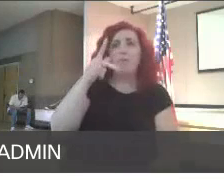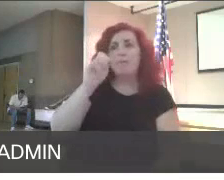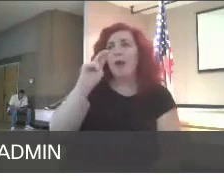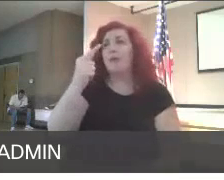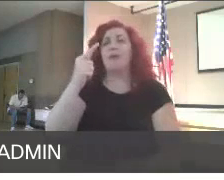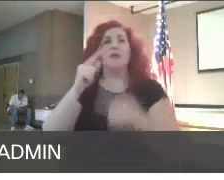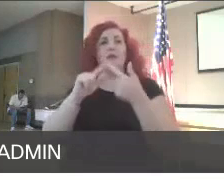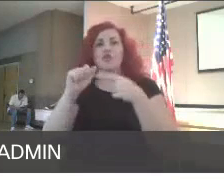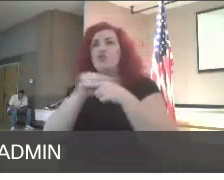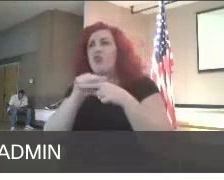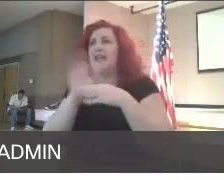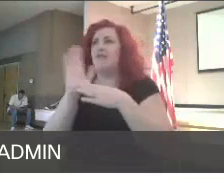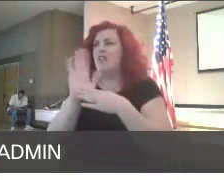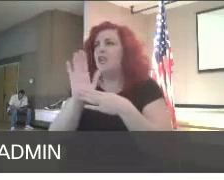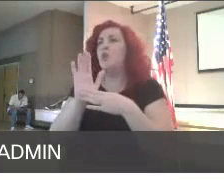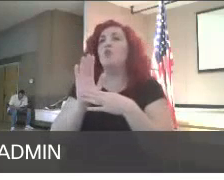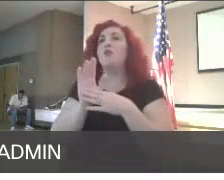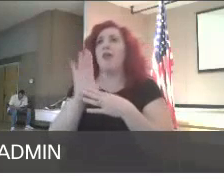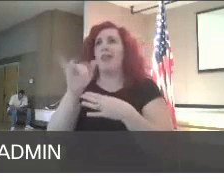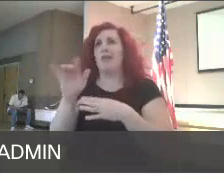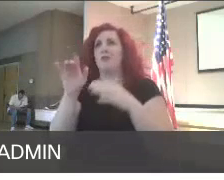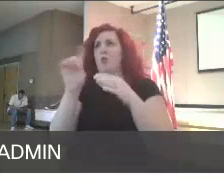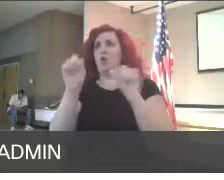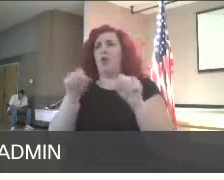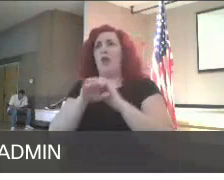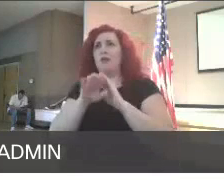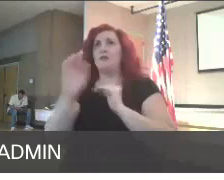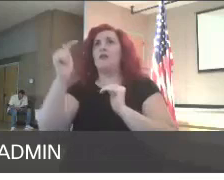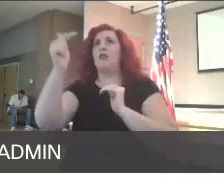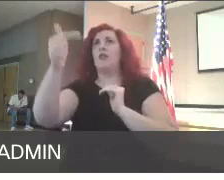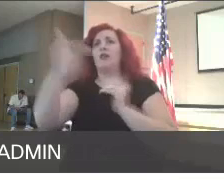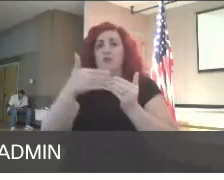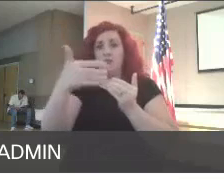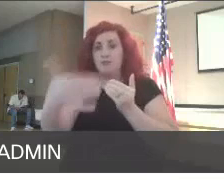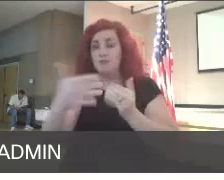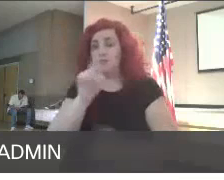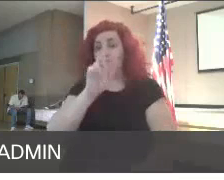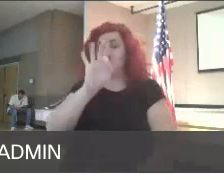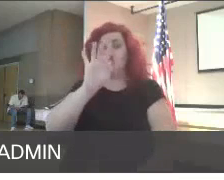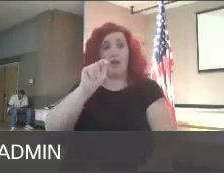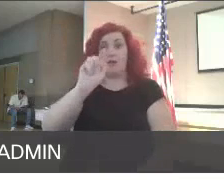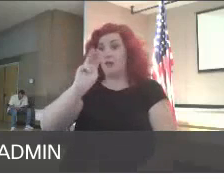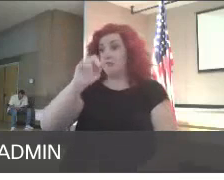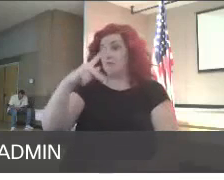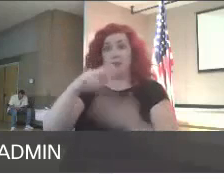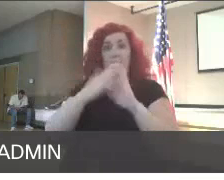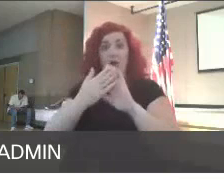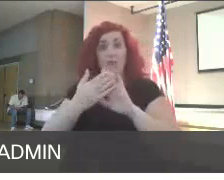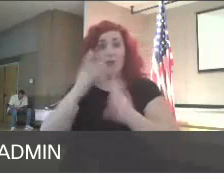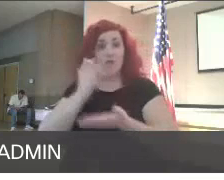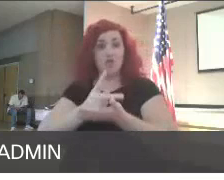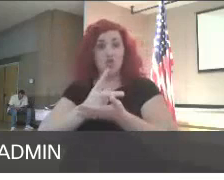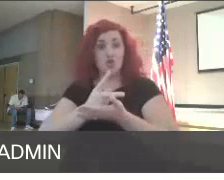information about anything that mapping does. It has links to the training videos, again, that I said, and then that will be the spot where down the road, once draft maps are